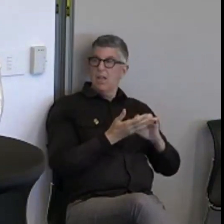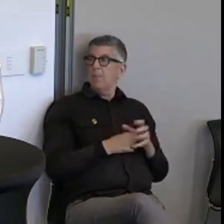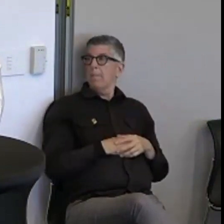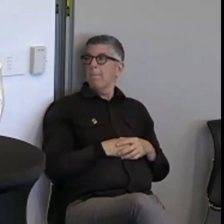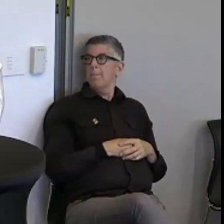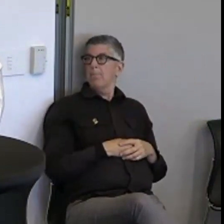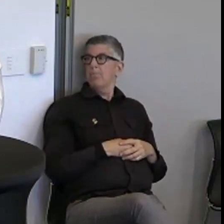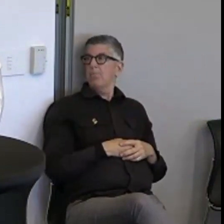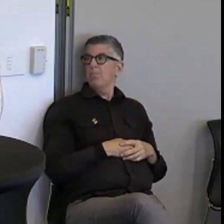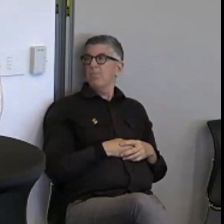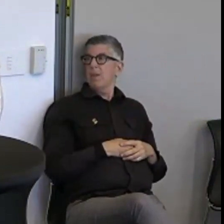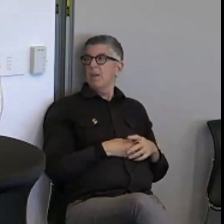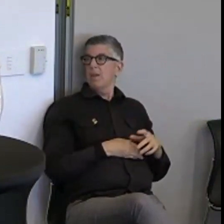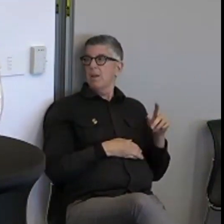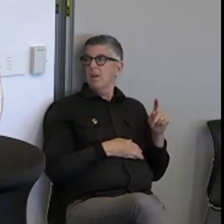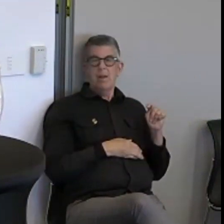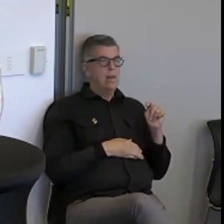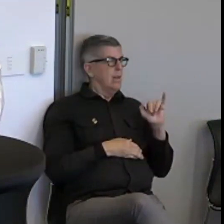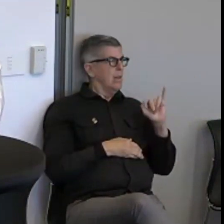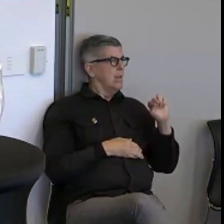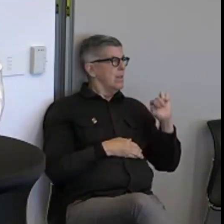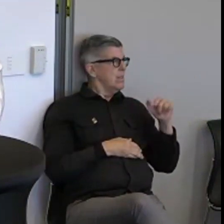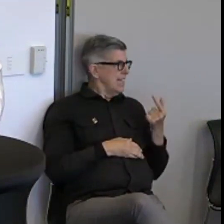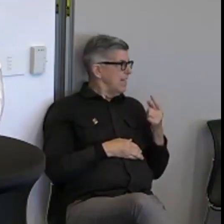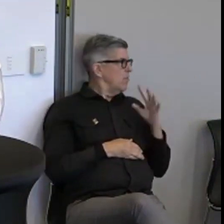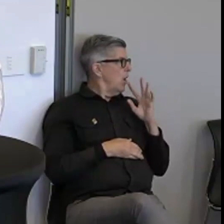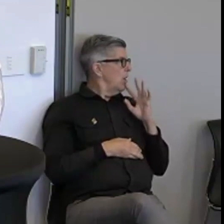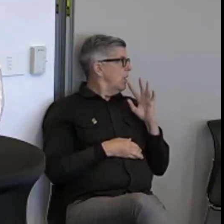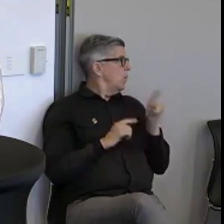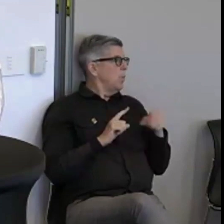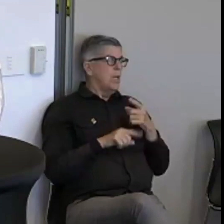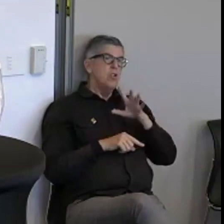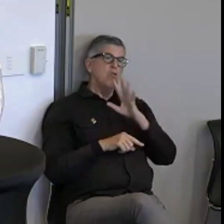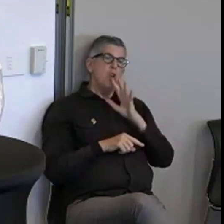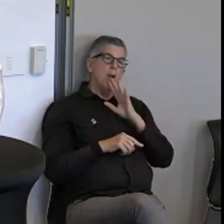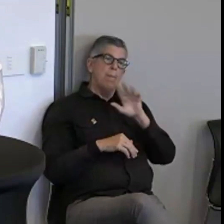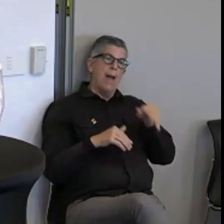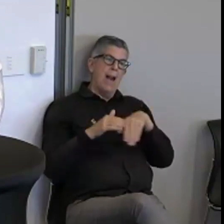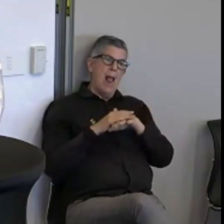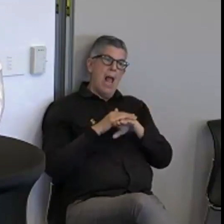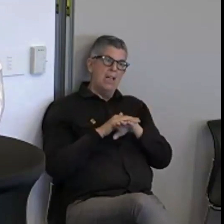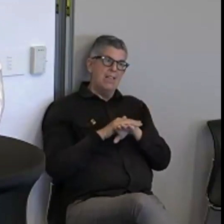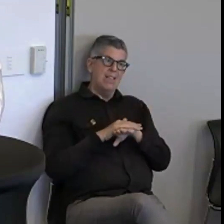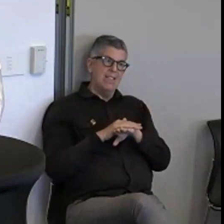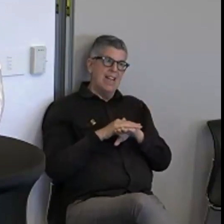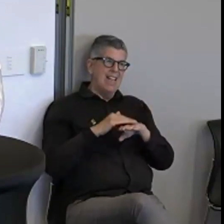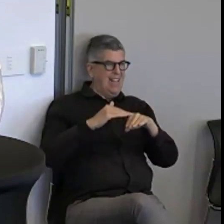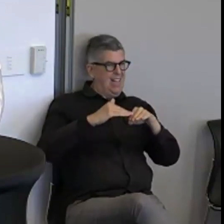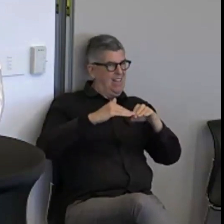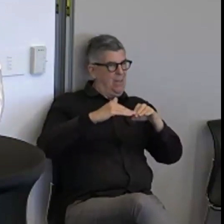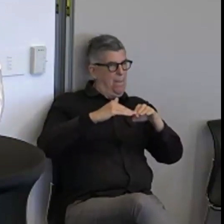mean, I think even just when you talk about access is actually the bare minimum.